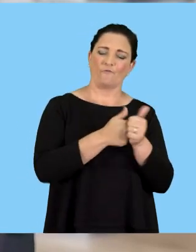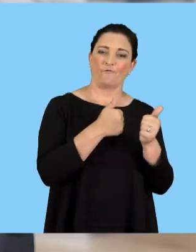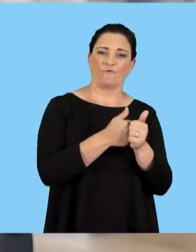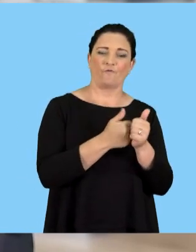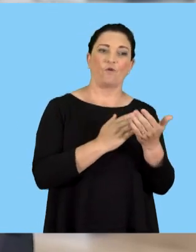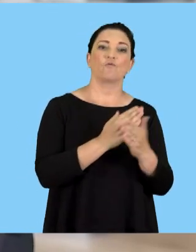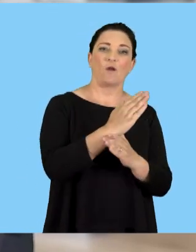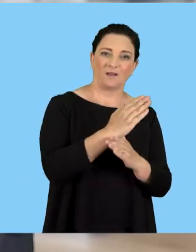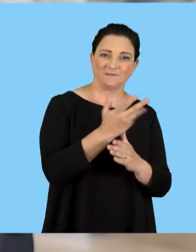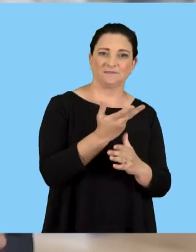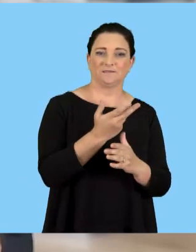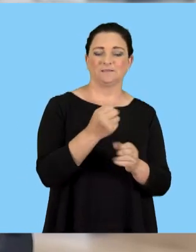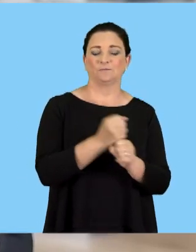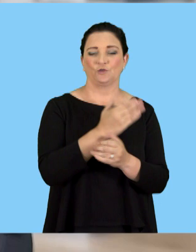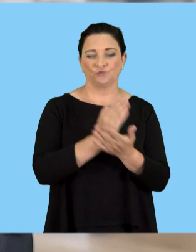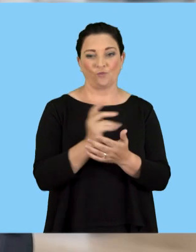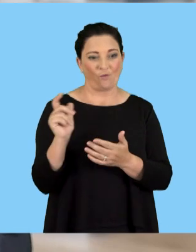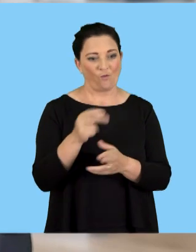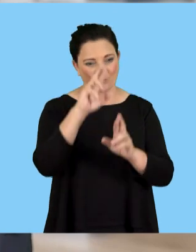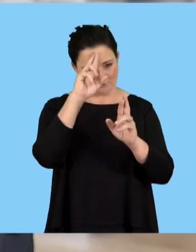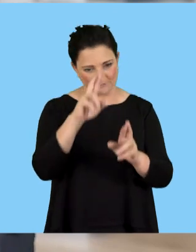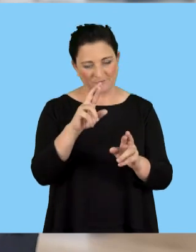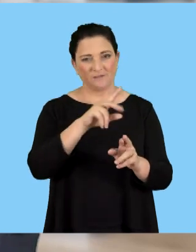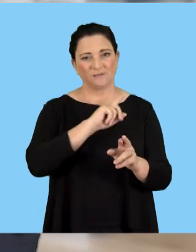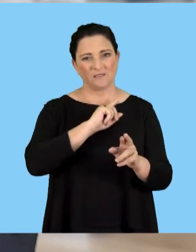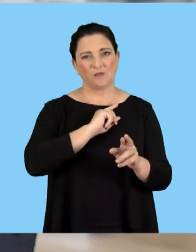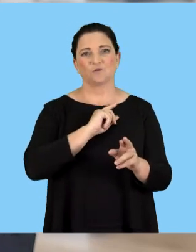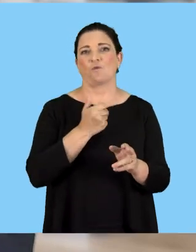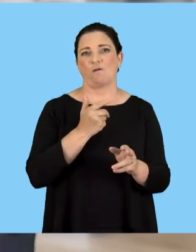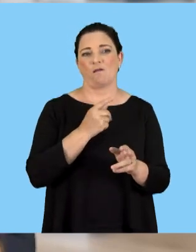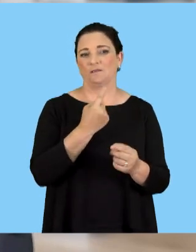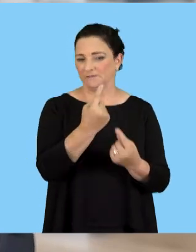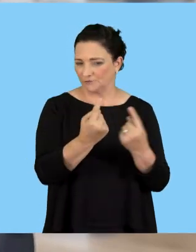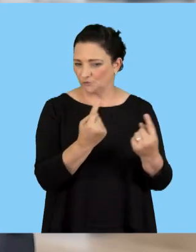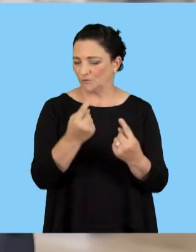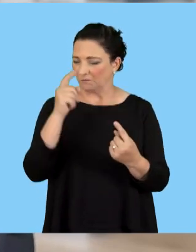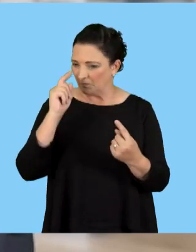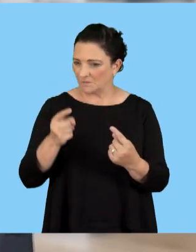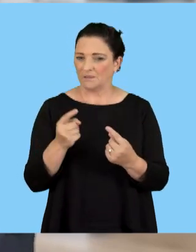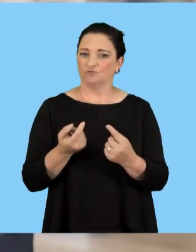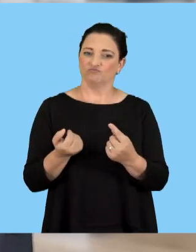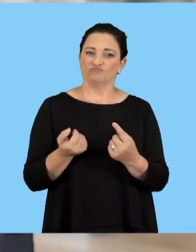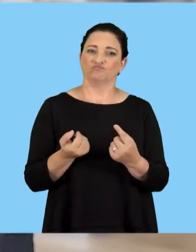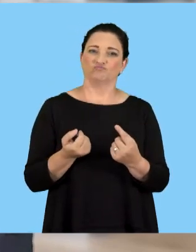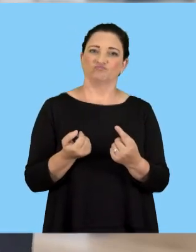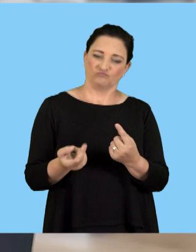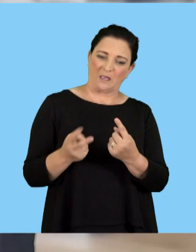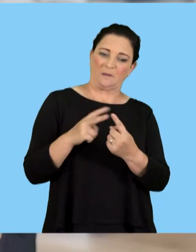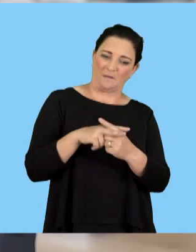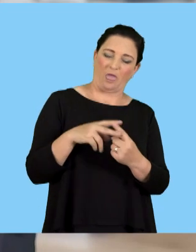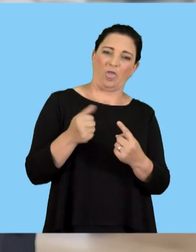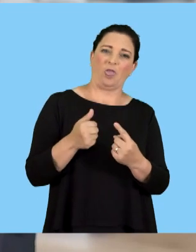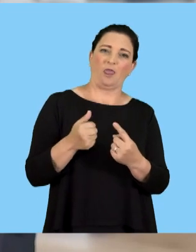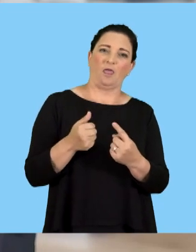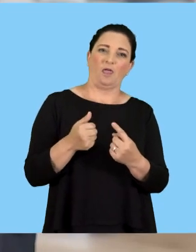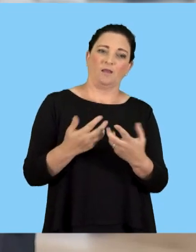any discrimination. We know that freedom of expression talks to the idea of open communication in the workplace. So make sure that when you see that